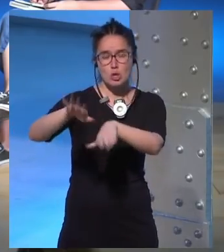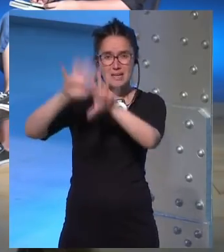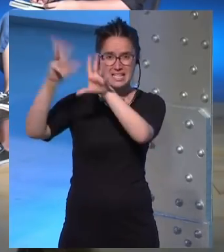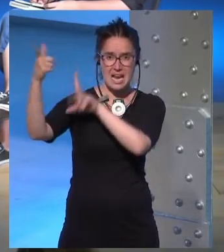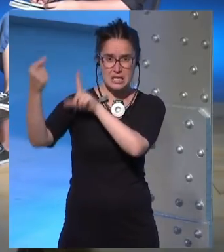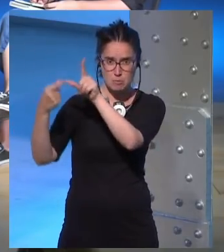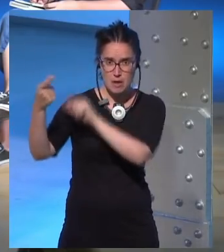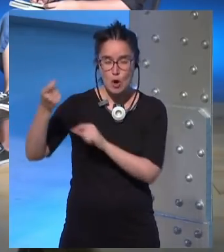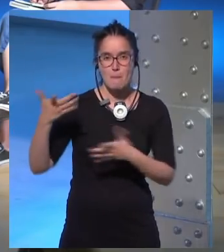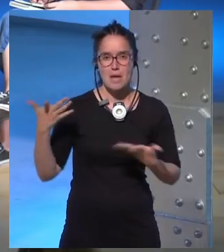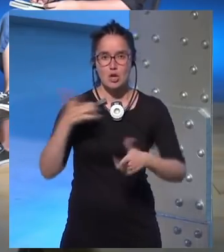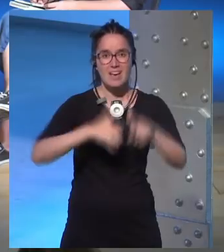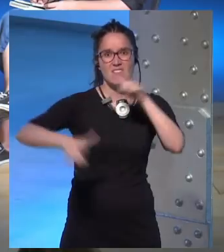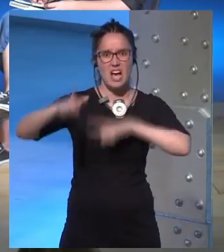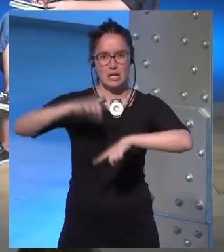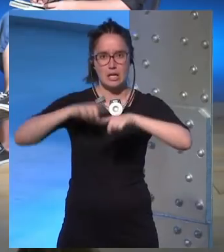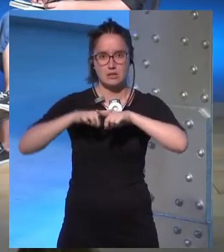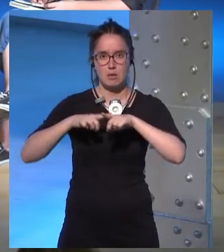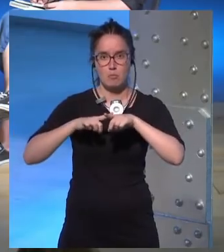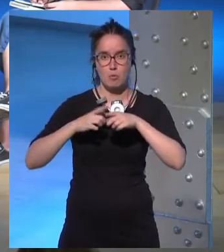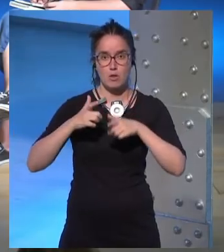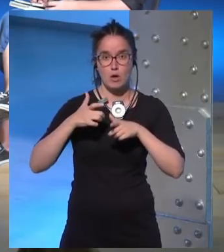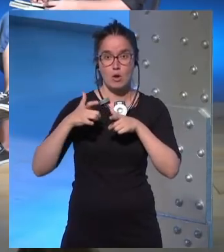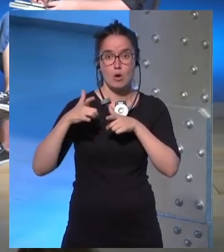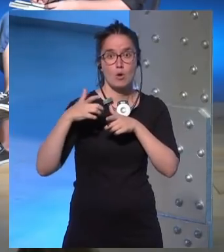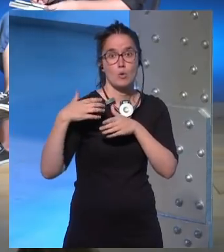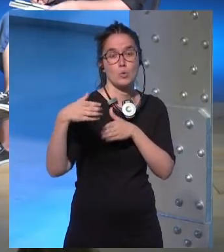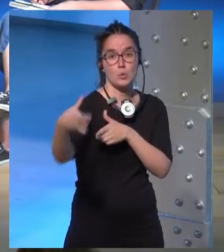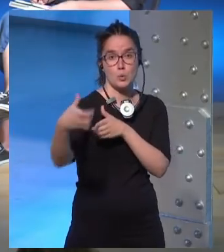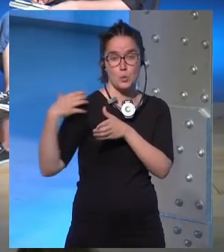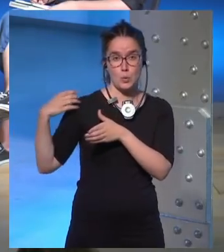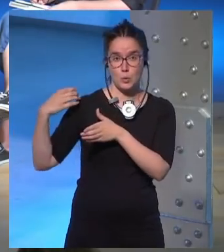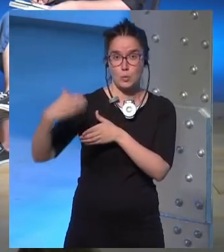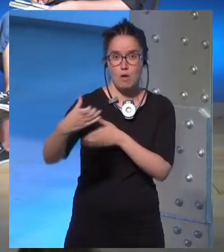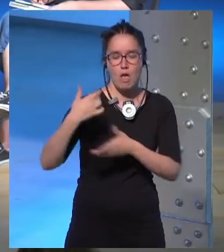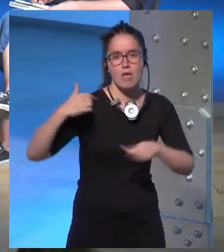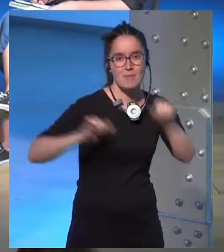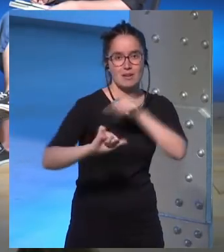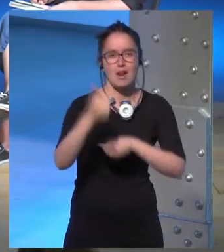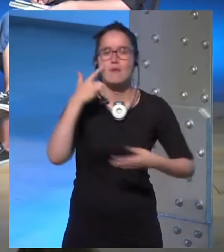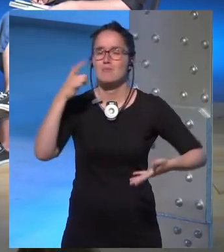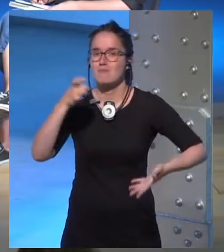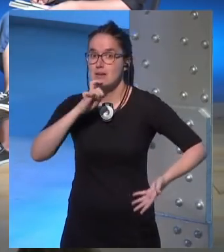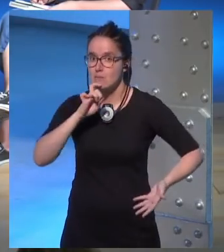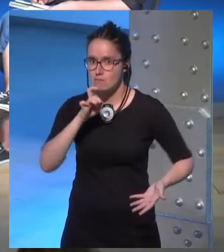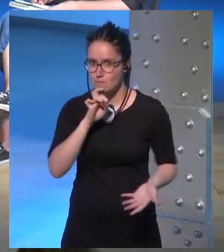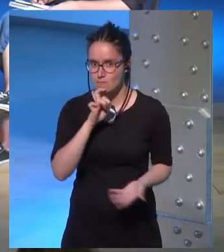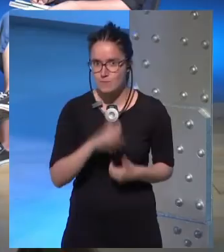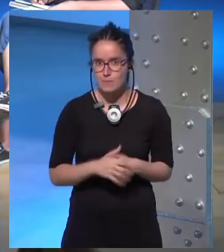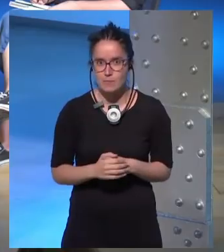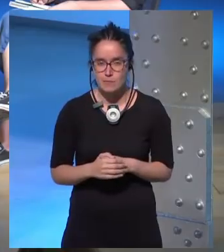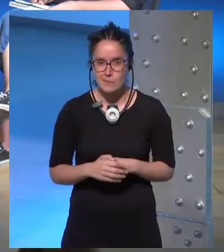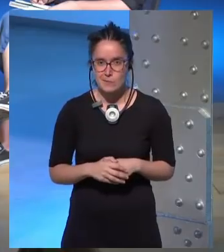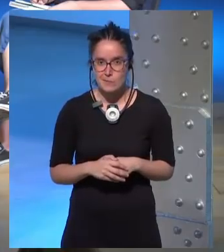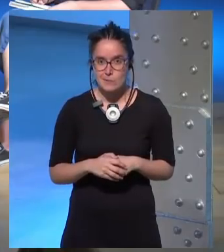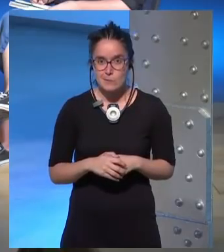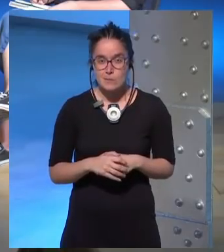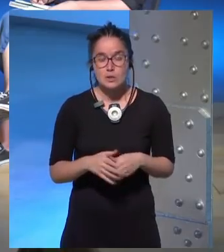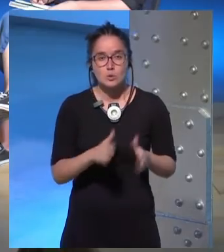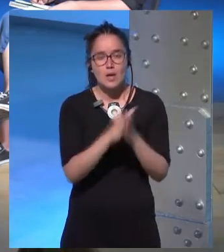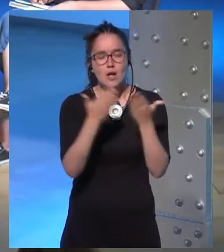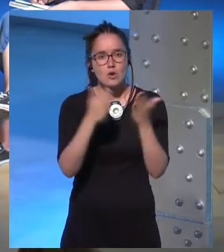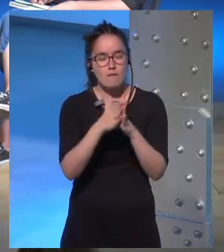see how that one goes. And again, that one also had just a really powerful voice. It's a first person and just has a